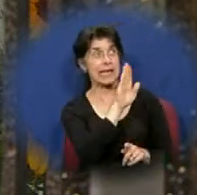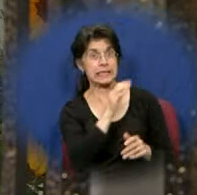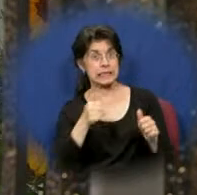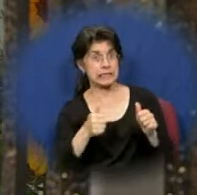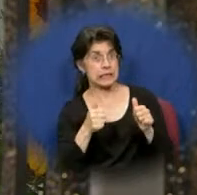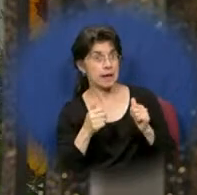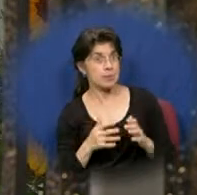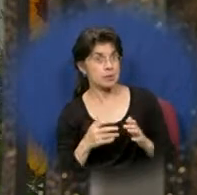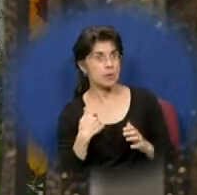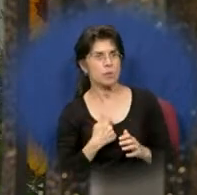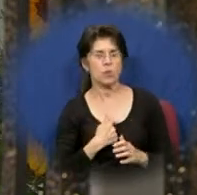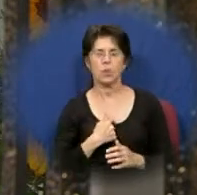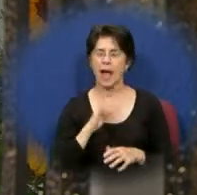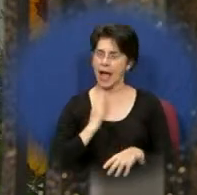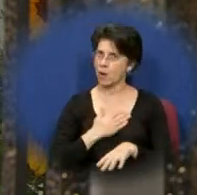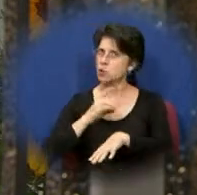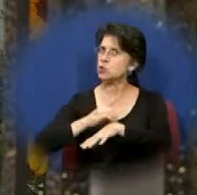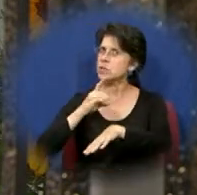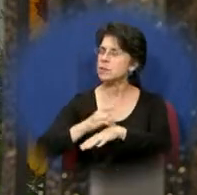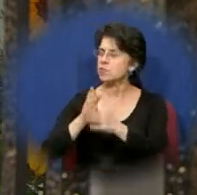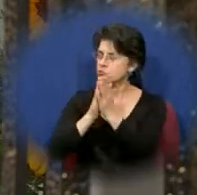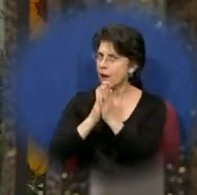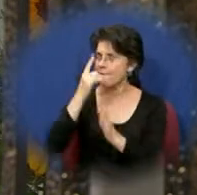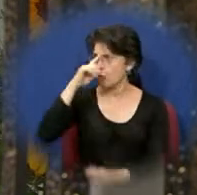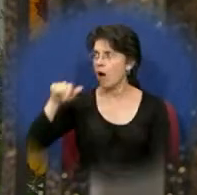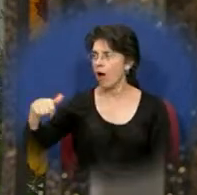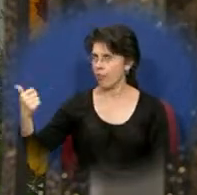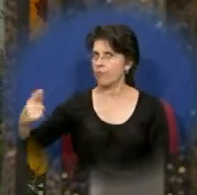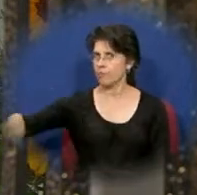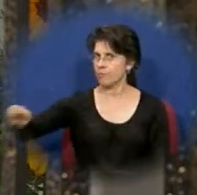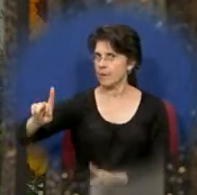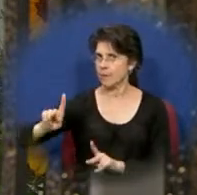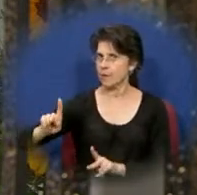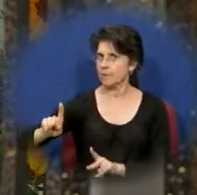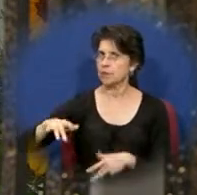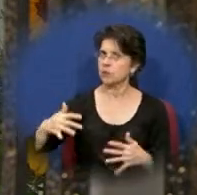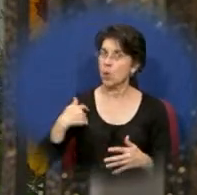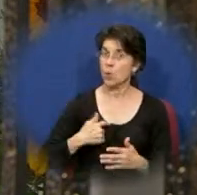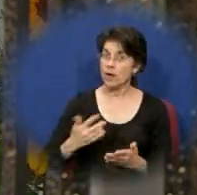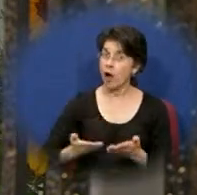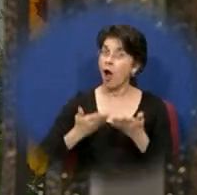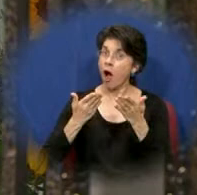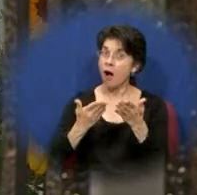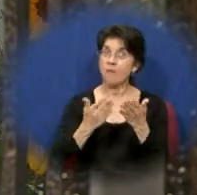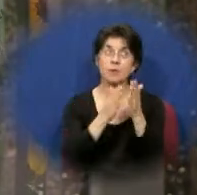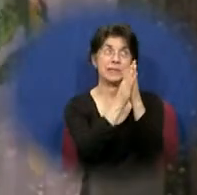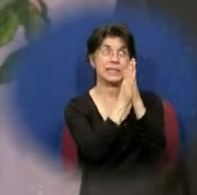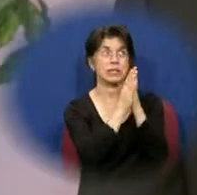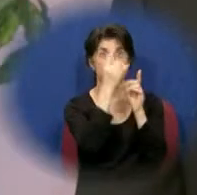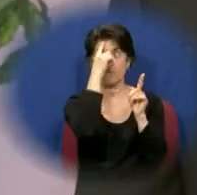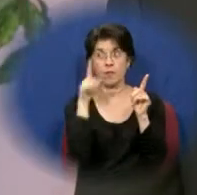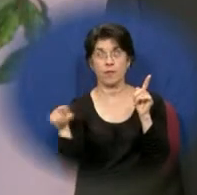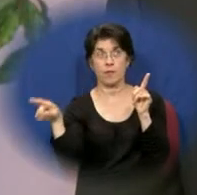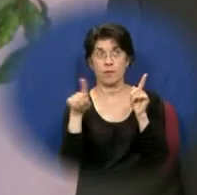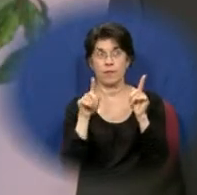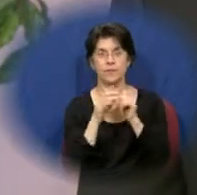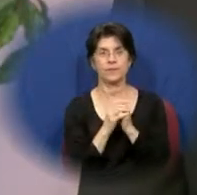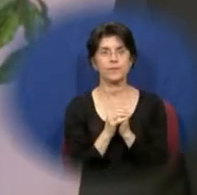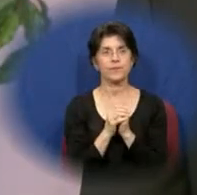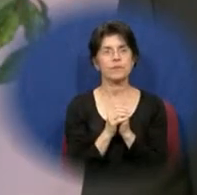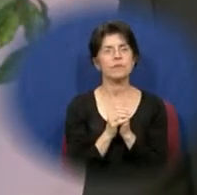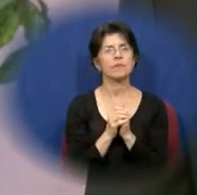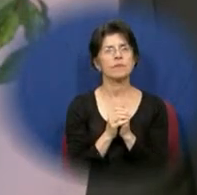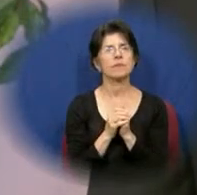our duty to pray for others, especially those most in need of mercy. So we offer these petitions. For people of